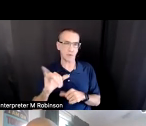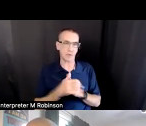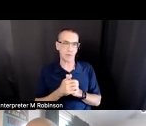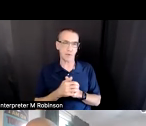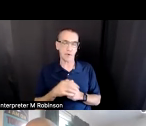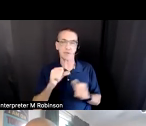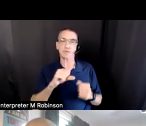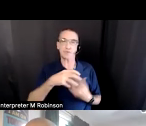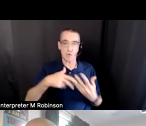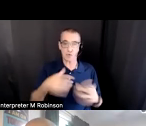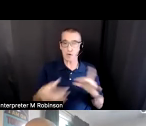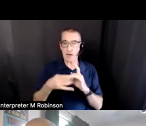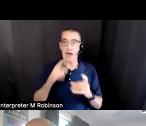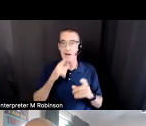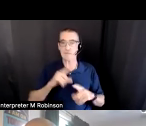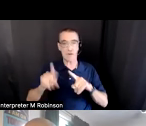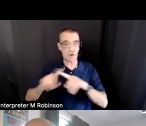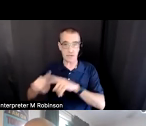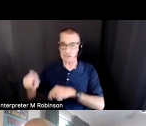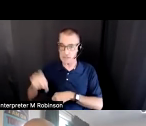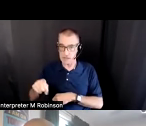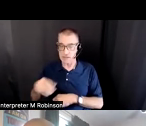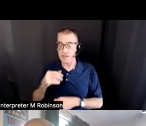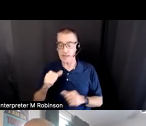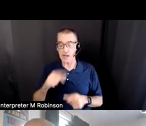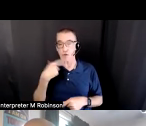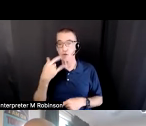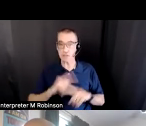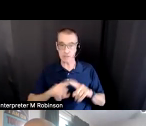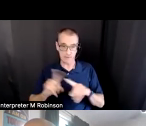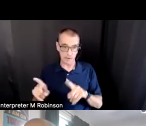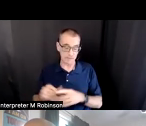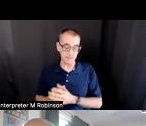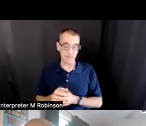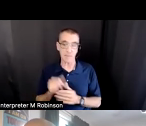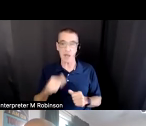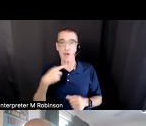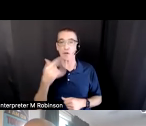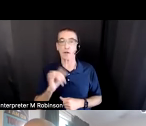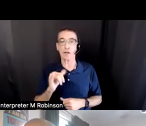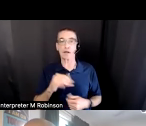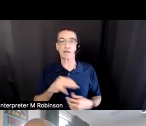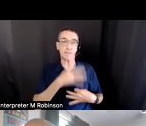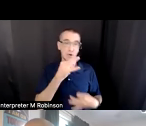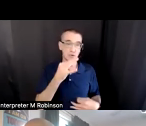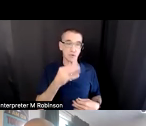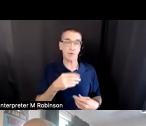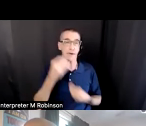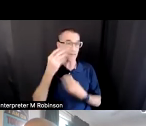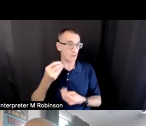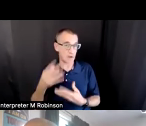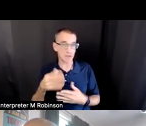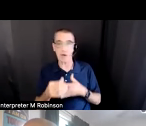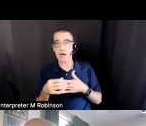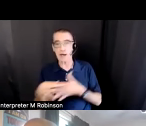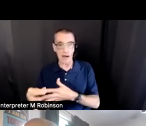Social connections have various needs and they can look differently. They can look spiritual, informational,